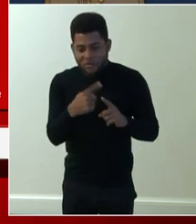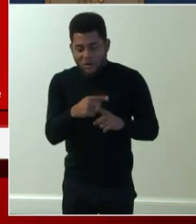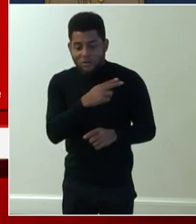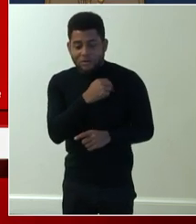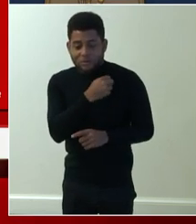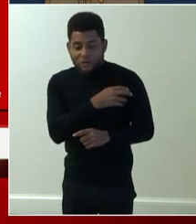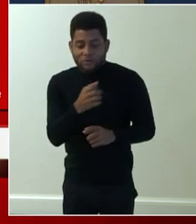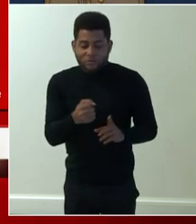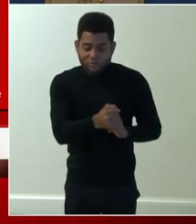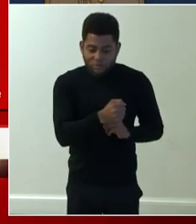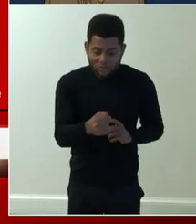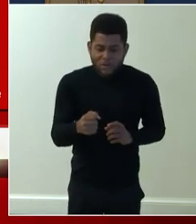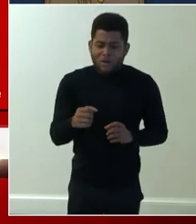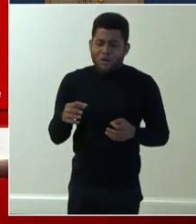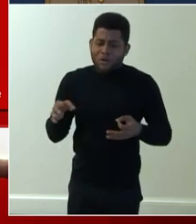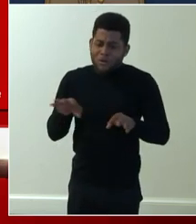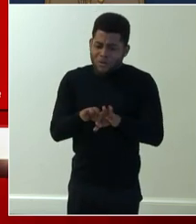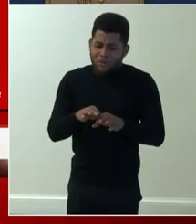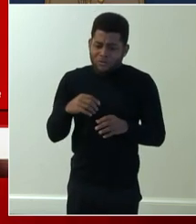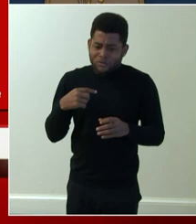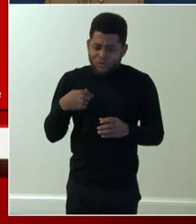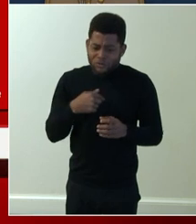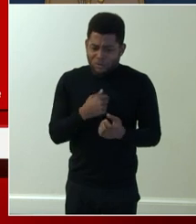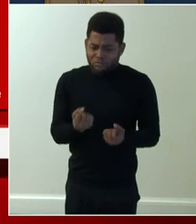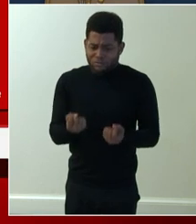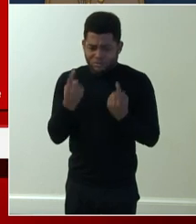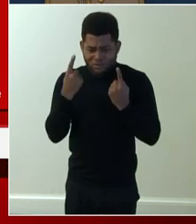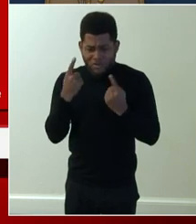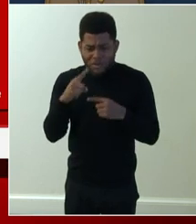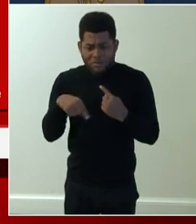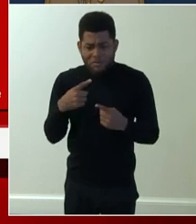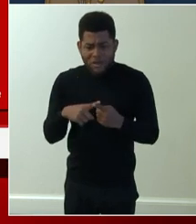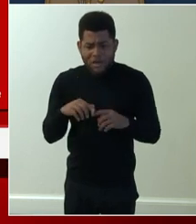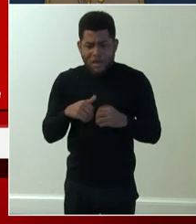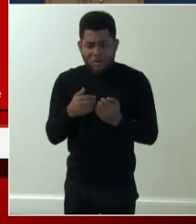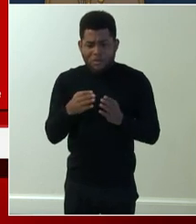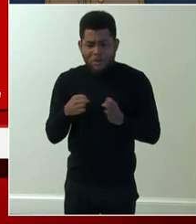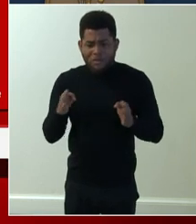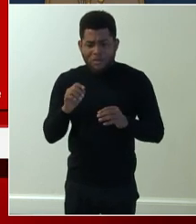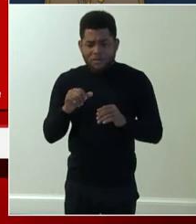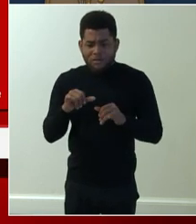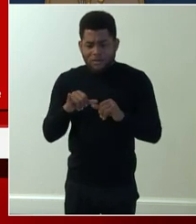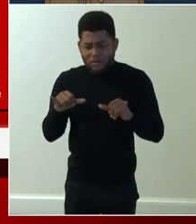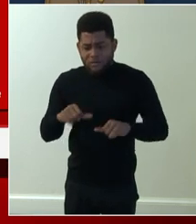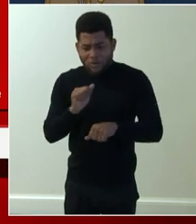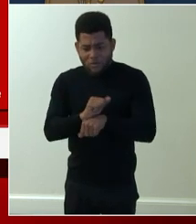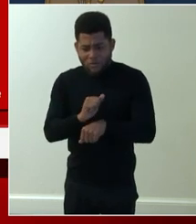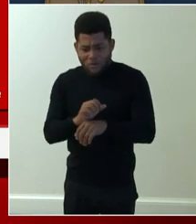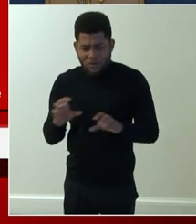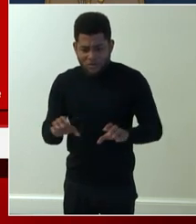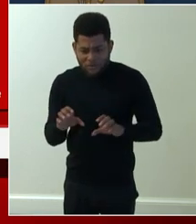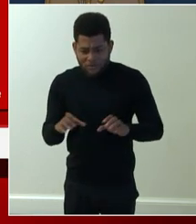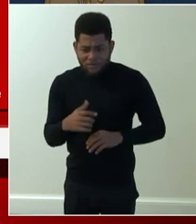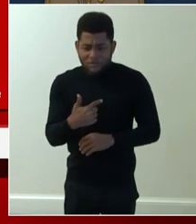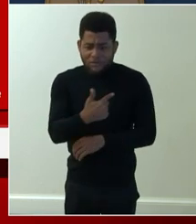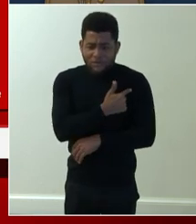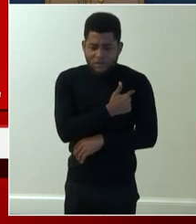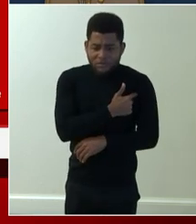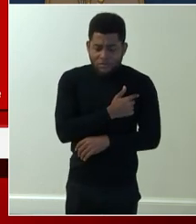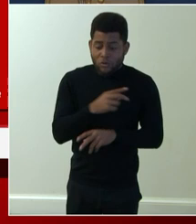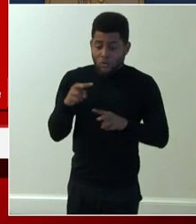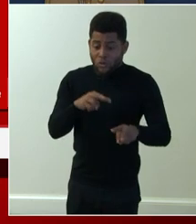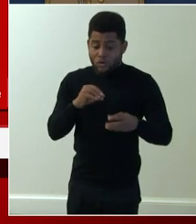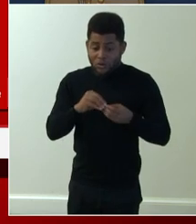critical to understand about how our public health system is performing. And the vaccination numbers, look at this.